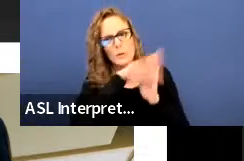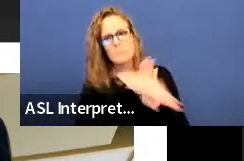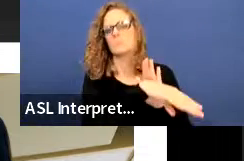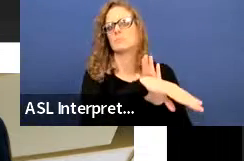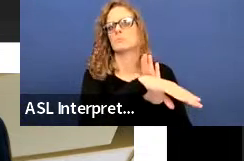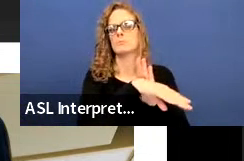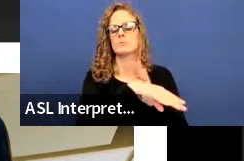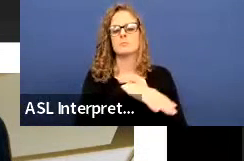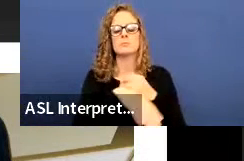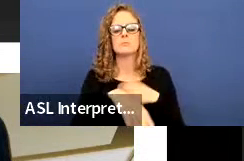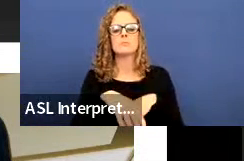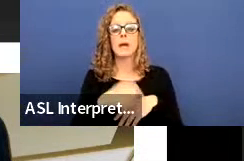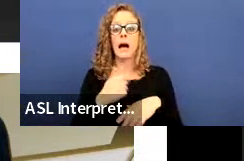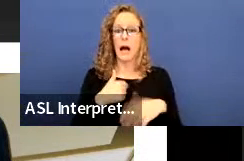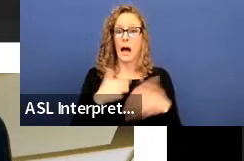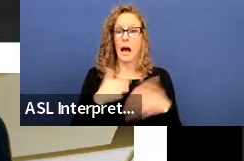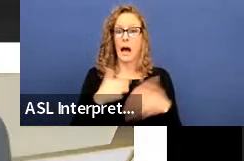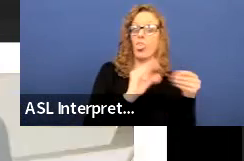what I preach. Next slide.